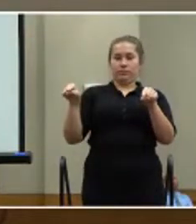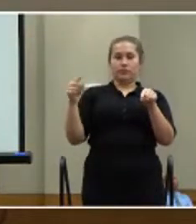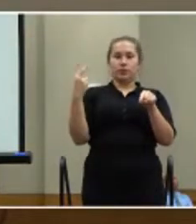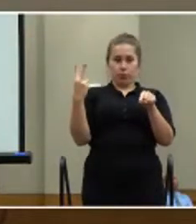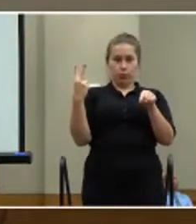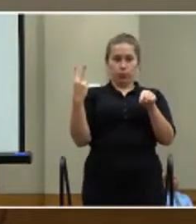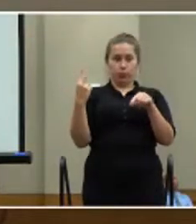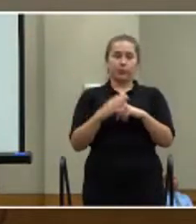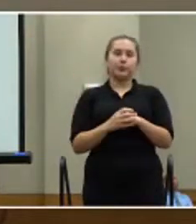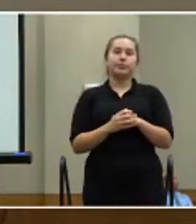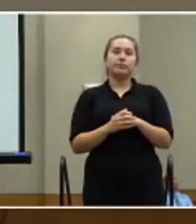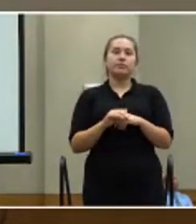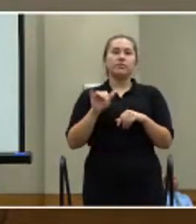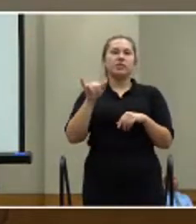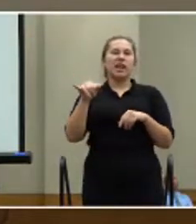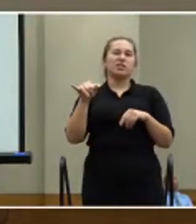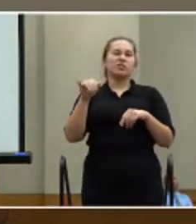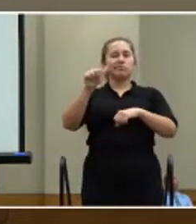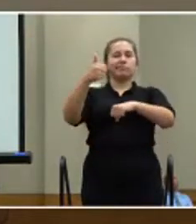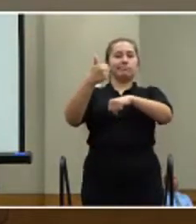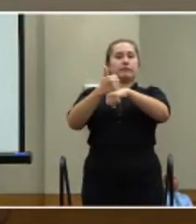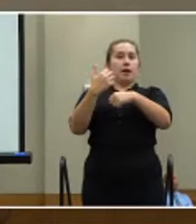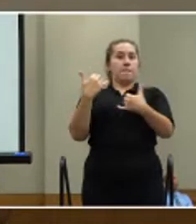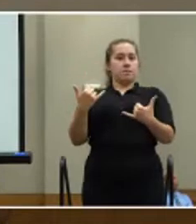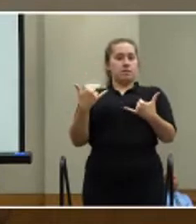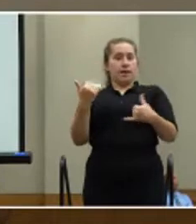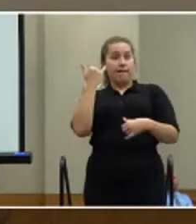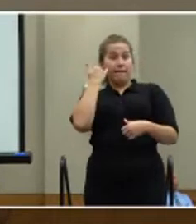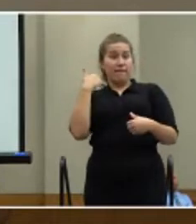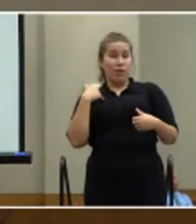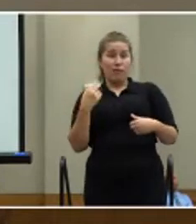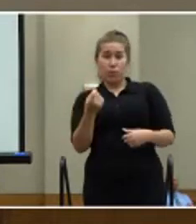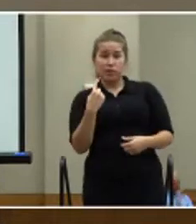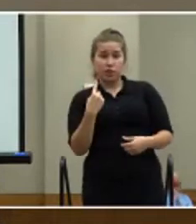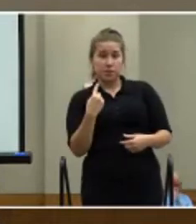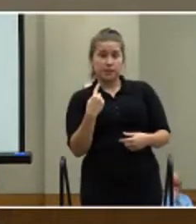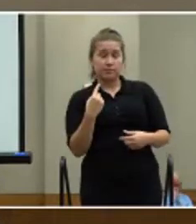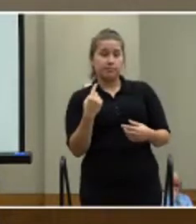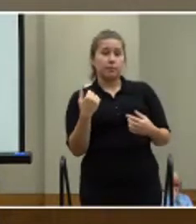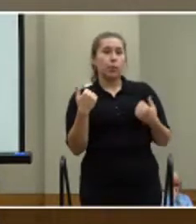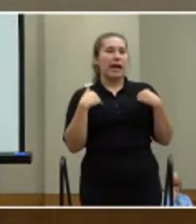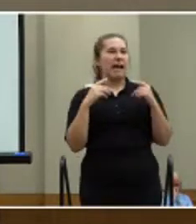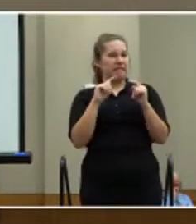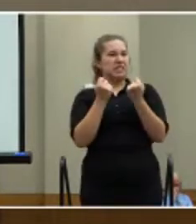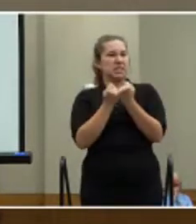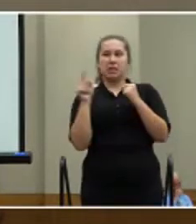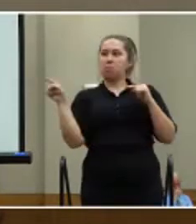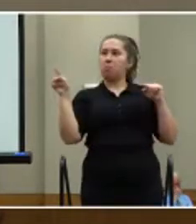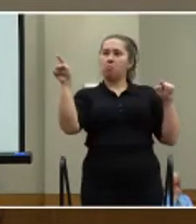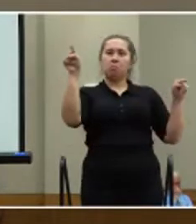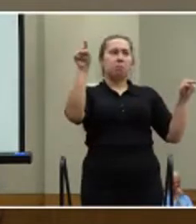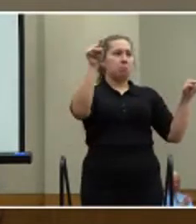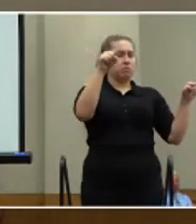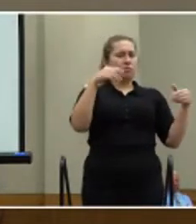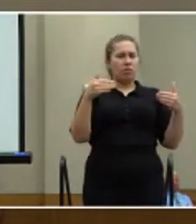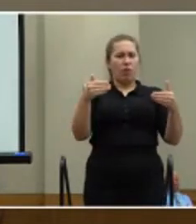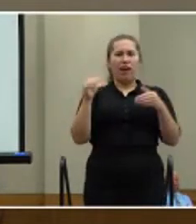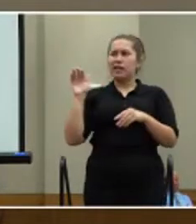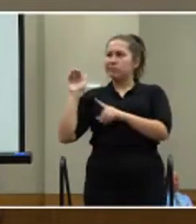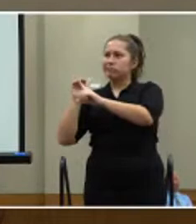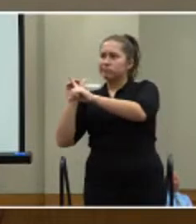kind of the setup for the day. If you have any questions, we also have our team members around the room. Please just ask